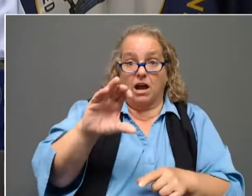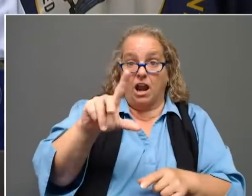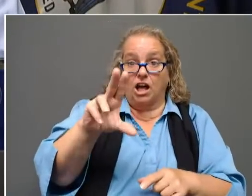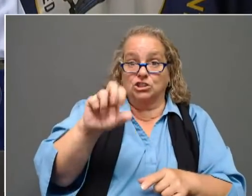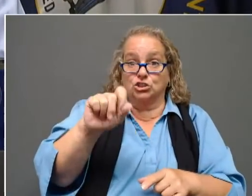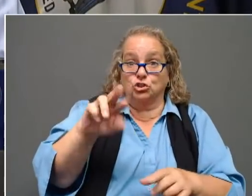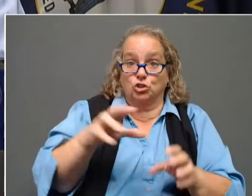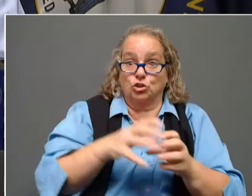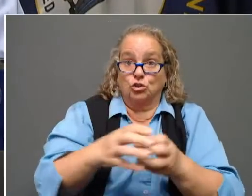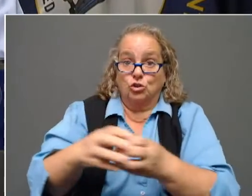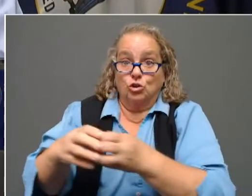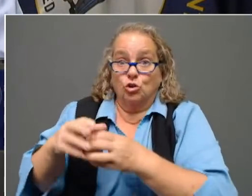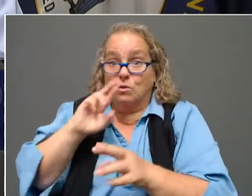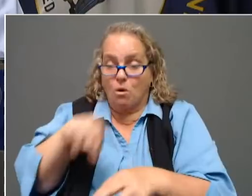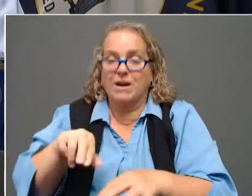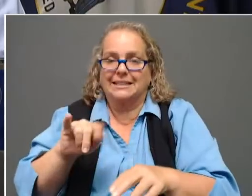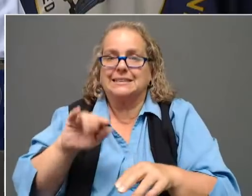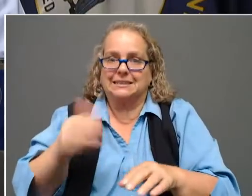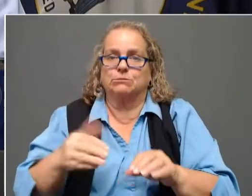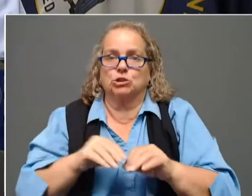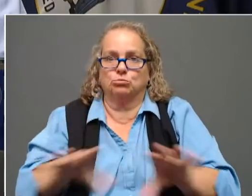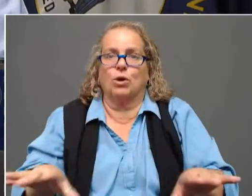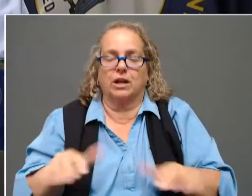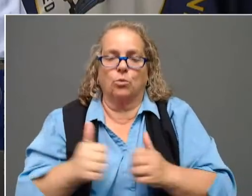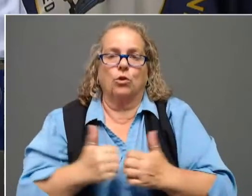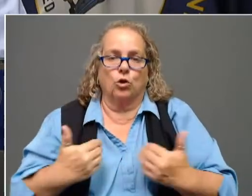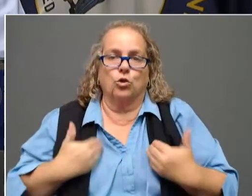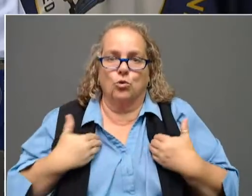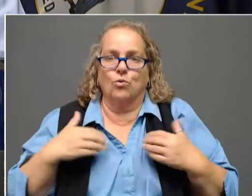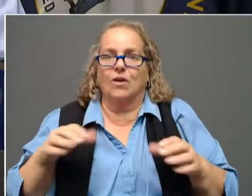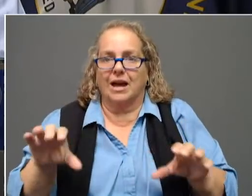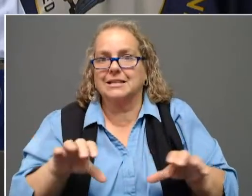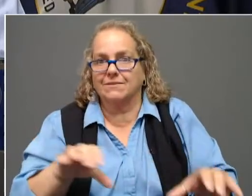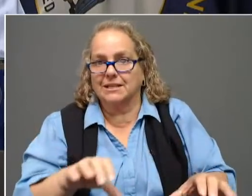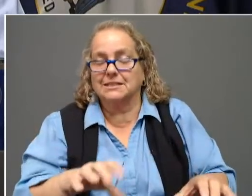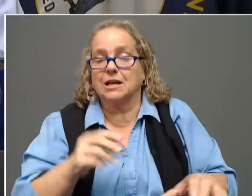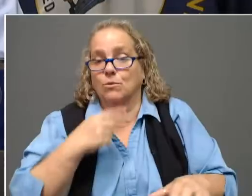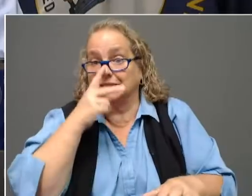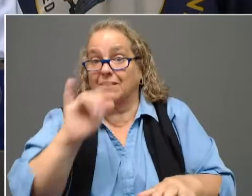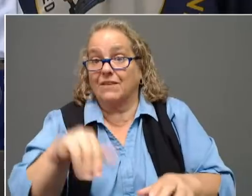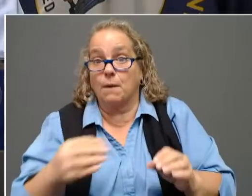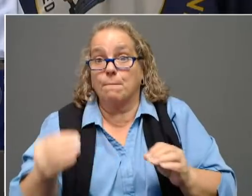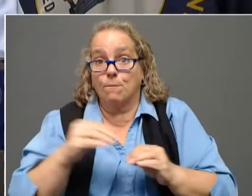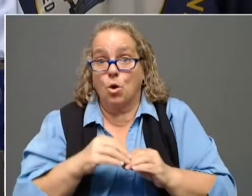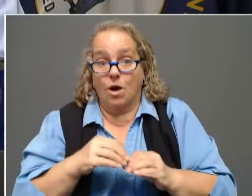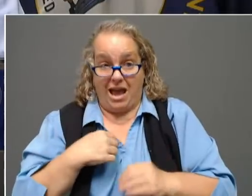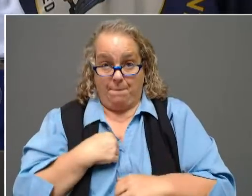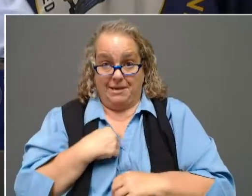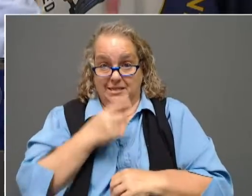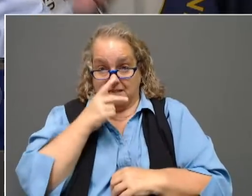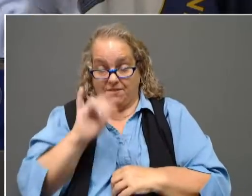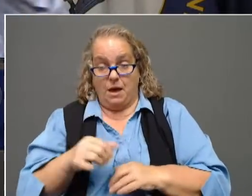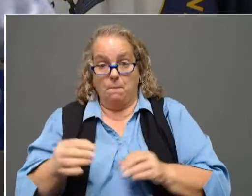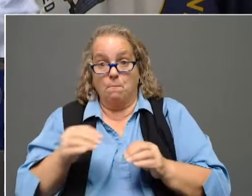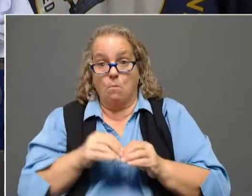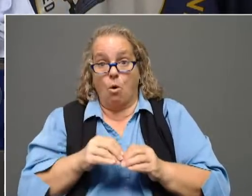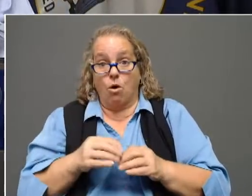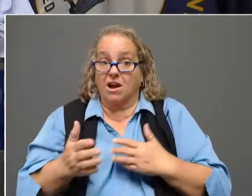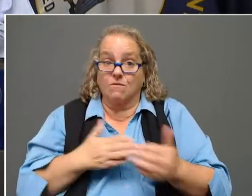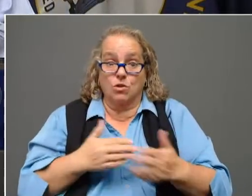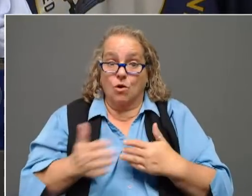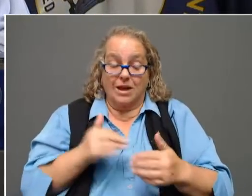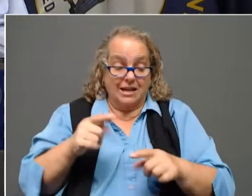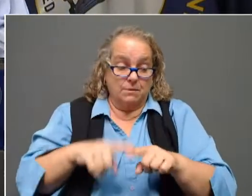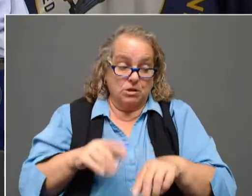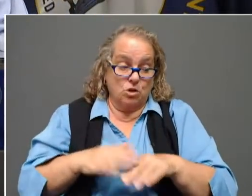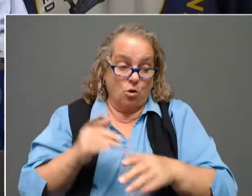spreading amongst youth activities. And we're seeing that more. I'm seeing that more, though that all depends on what local health